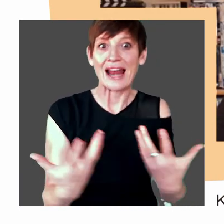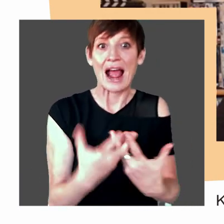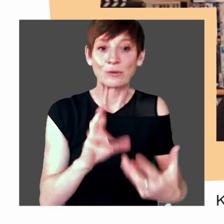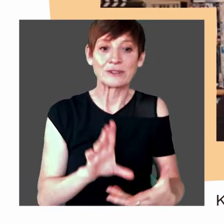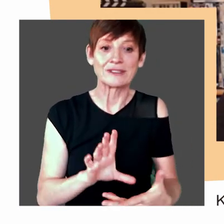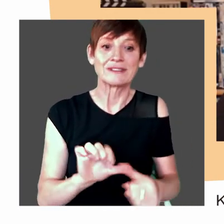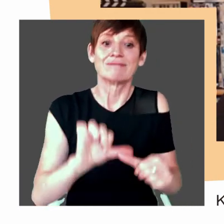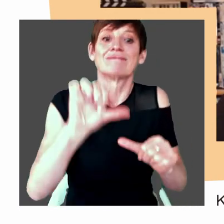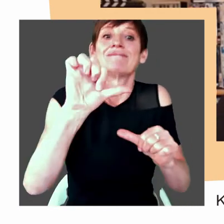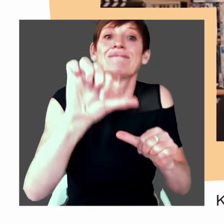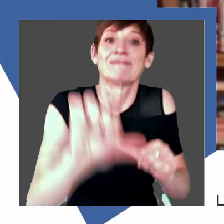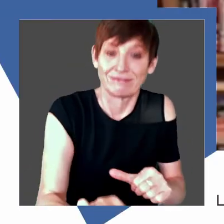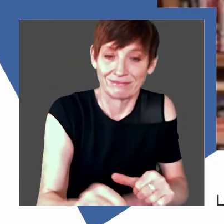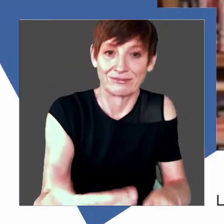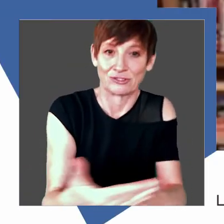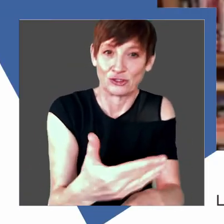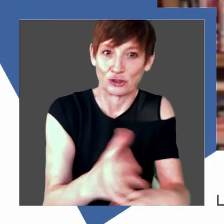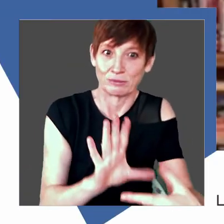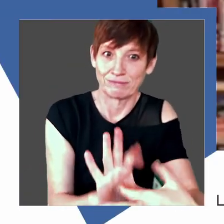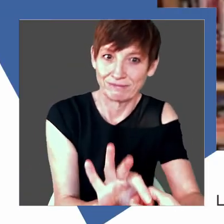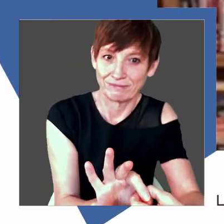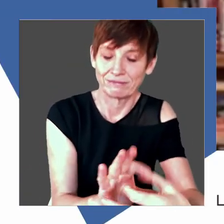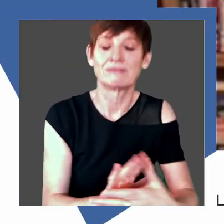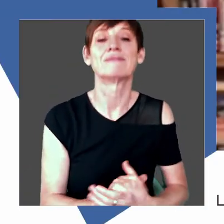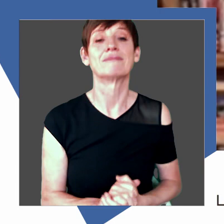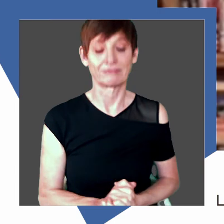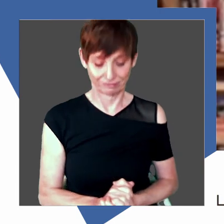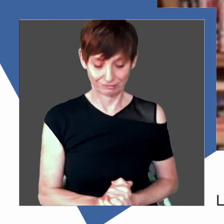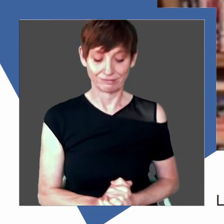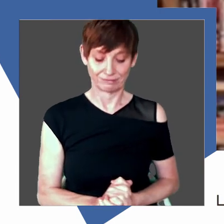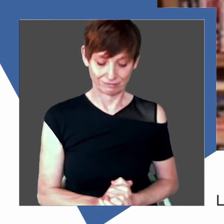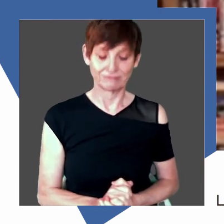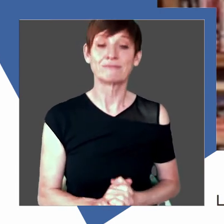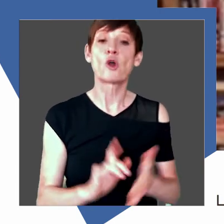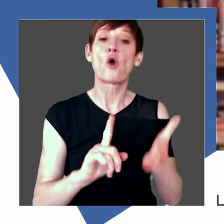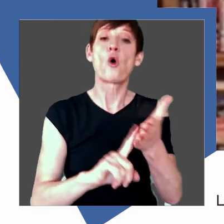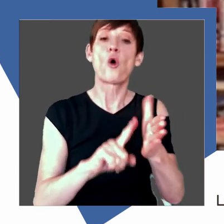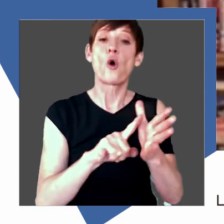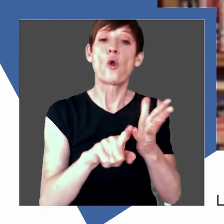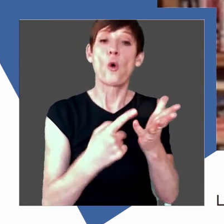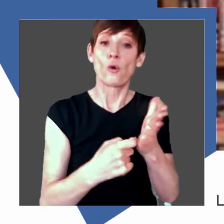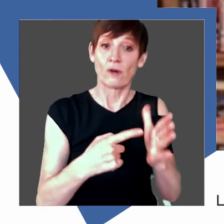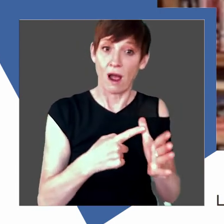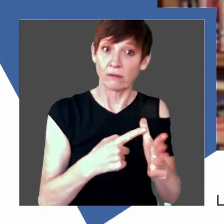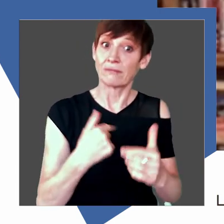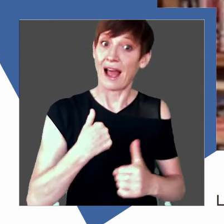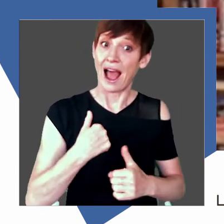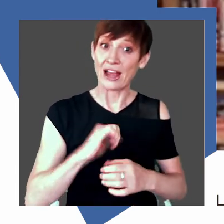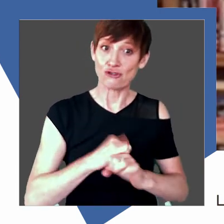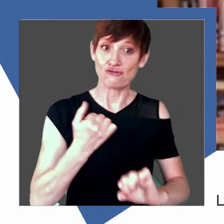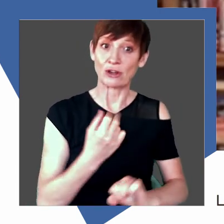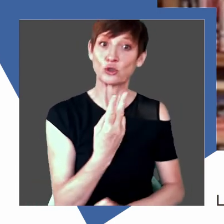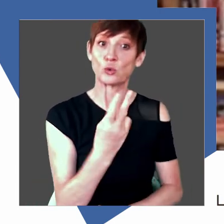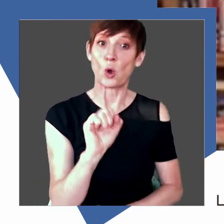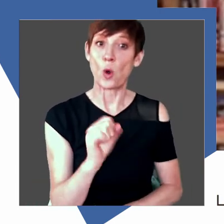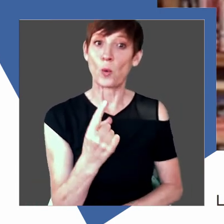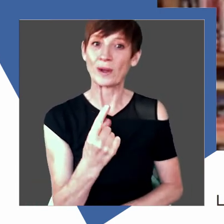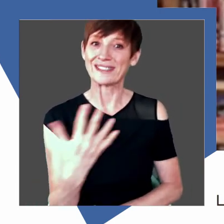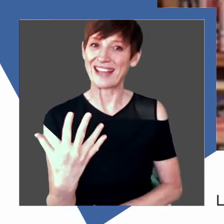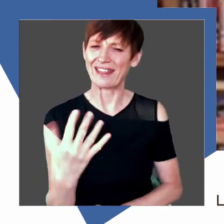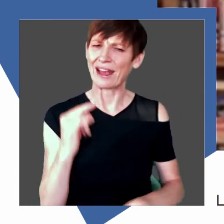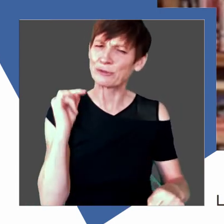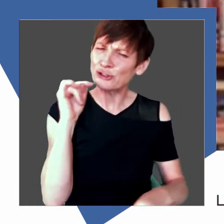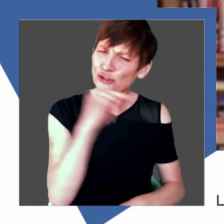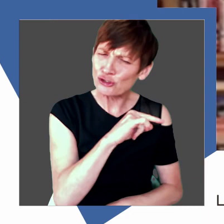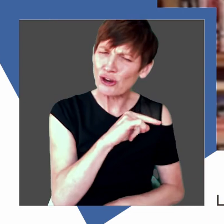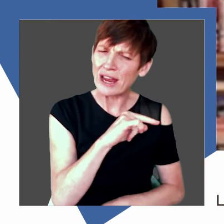with you? Yeah, sure. So it's interesting also because I graduated in 2010, which was a bit of a weird time as well for the film industry, because it